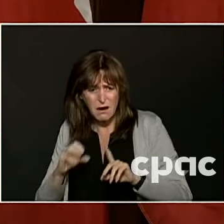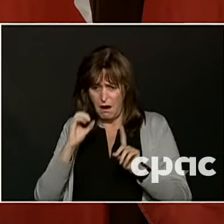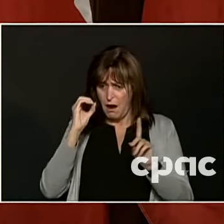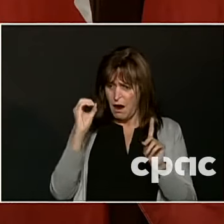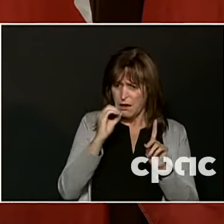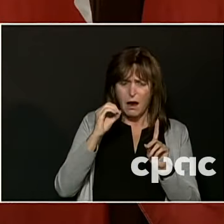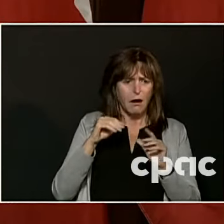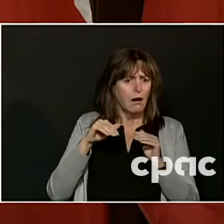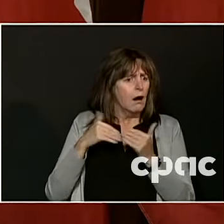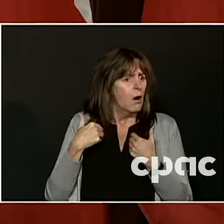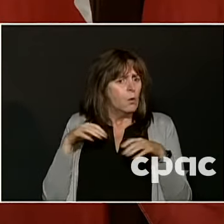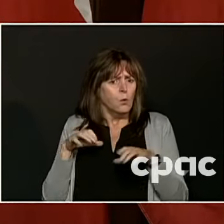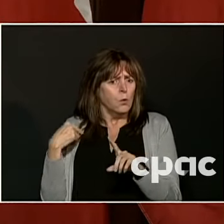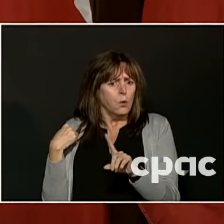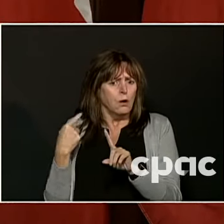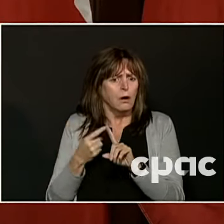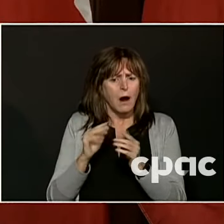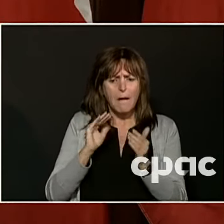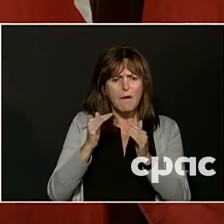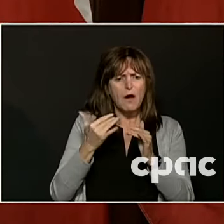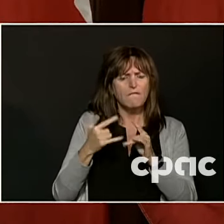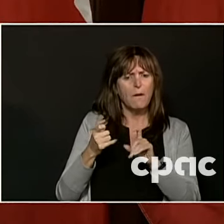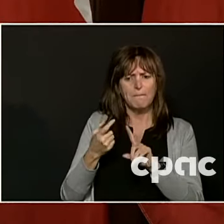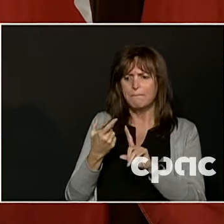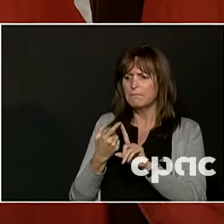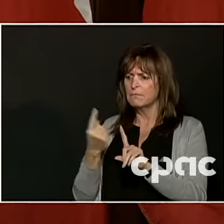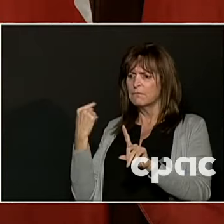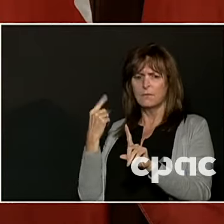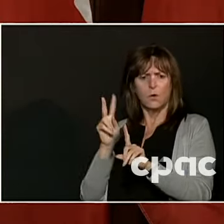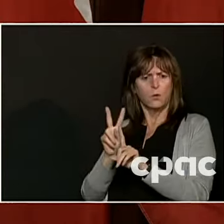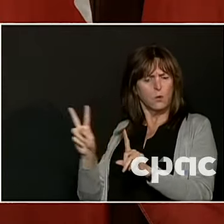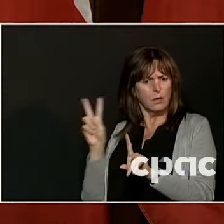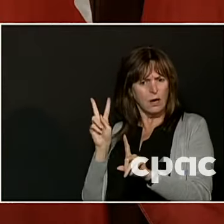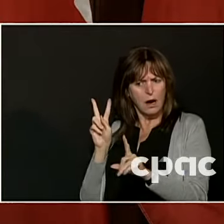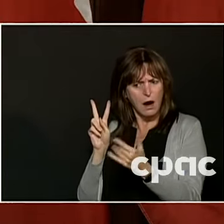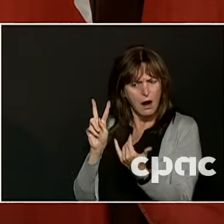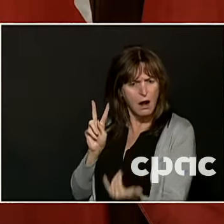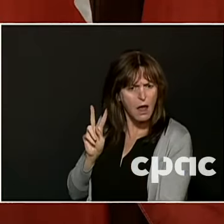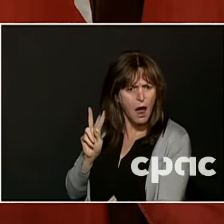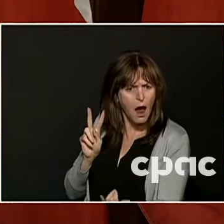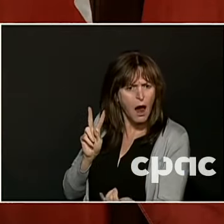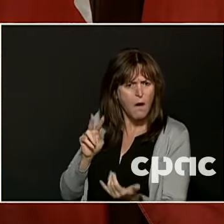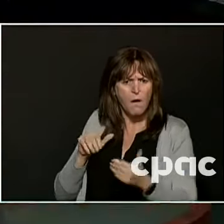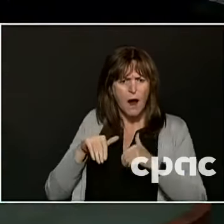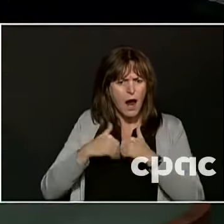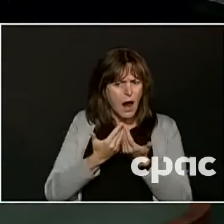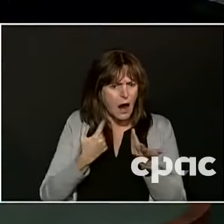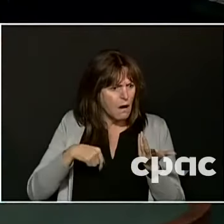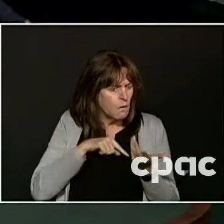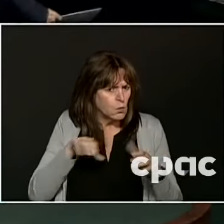we were the last time we got an update about 2 weeks ago? So with that, I'm going to hand things over to Dr. Brown. Welcome.